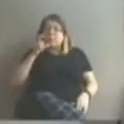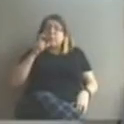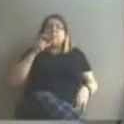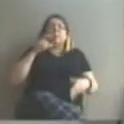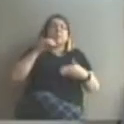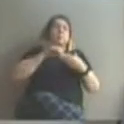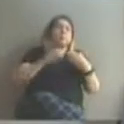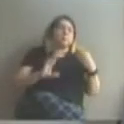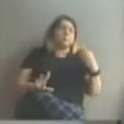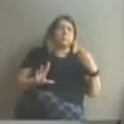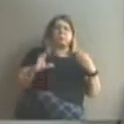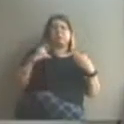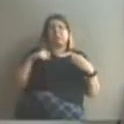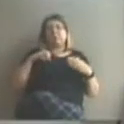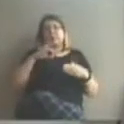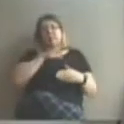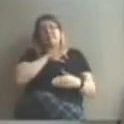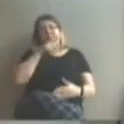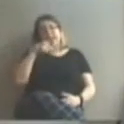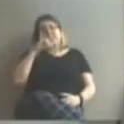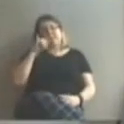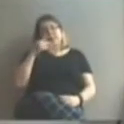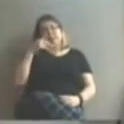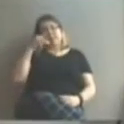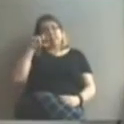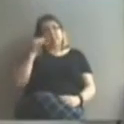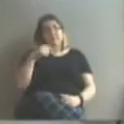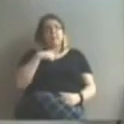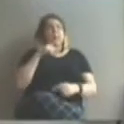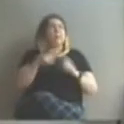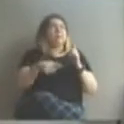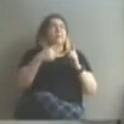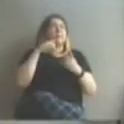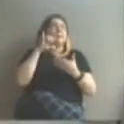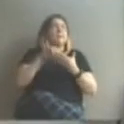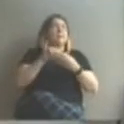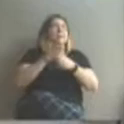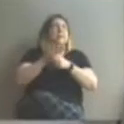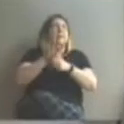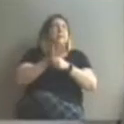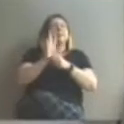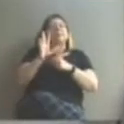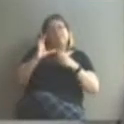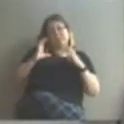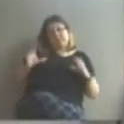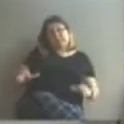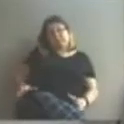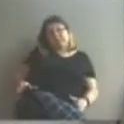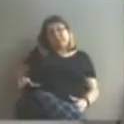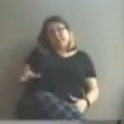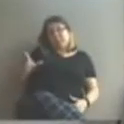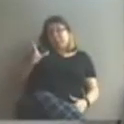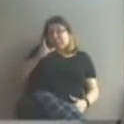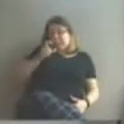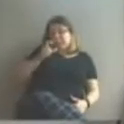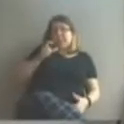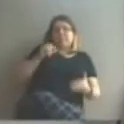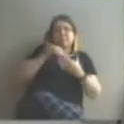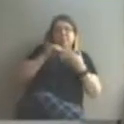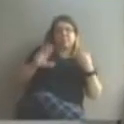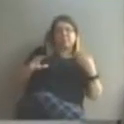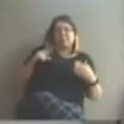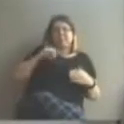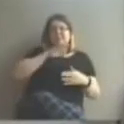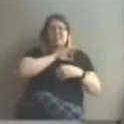Jefferson County Public Schools. And I mean, I cannot say that enough, that who our customer is. The work